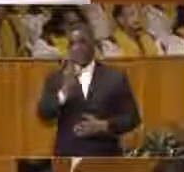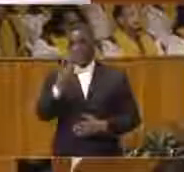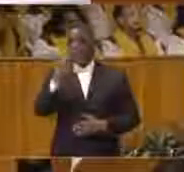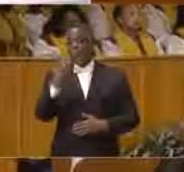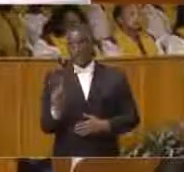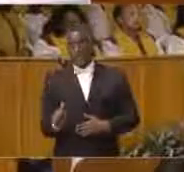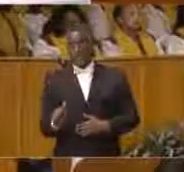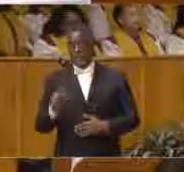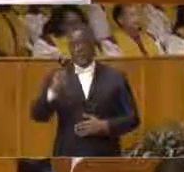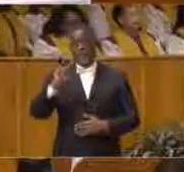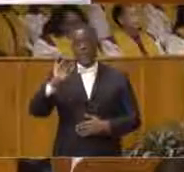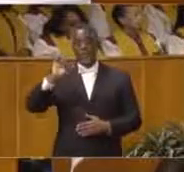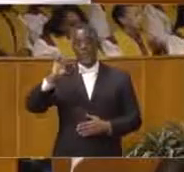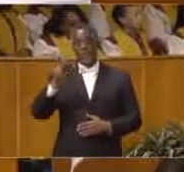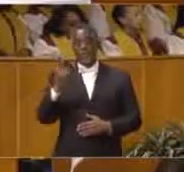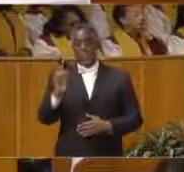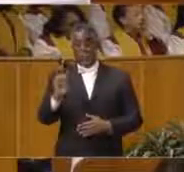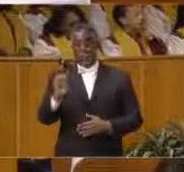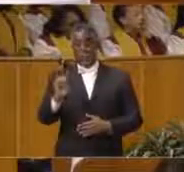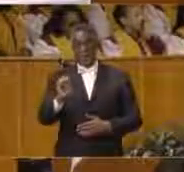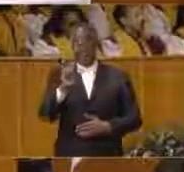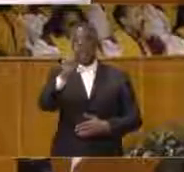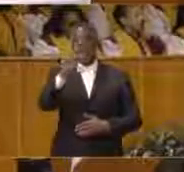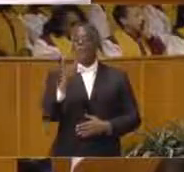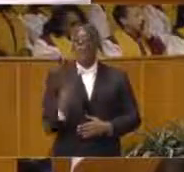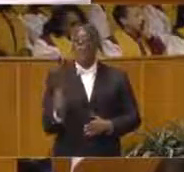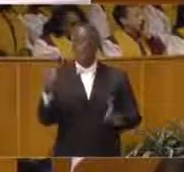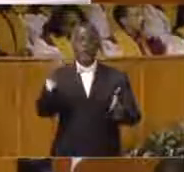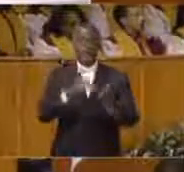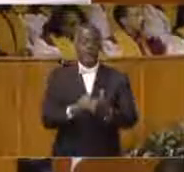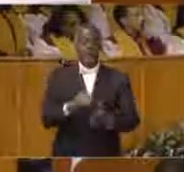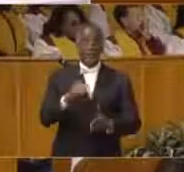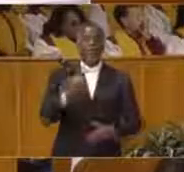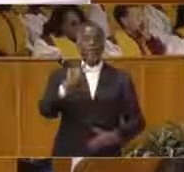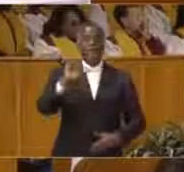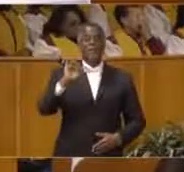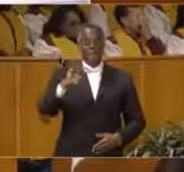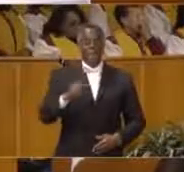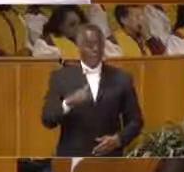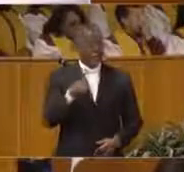tithe is a tenth. A tithe is